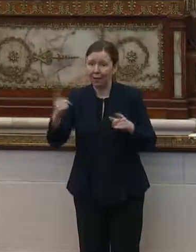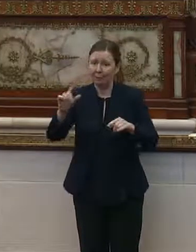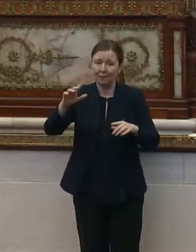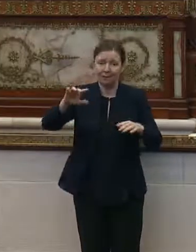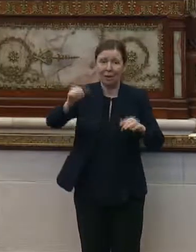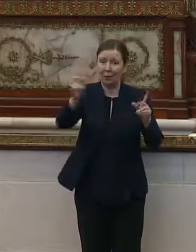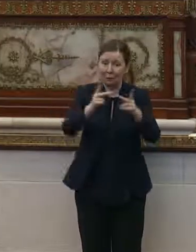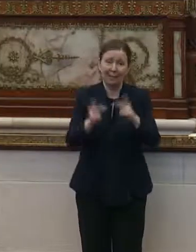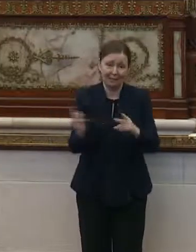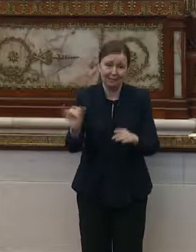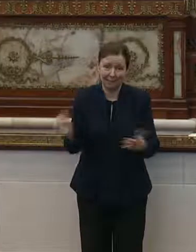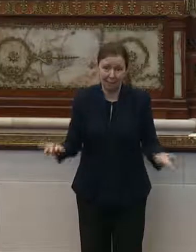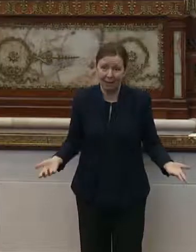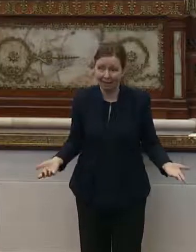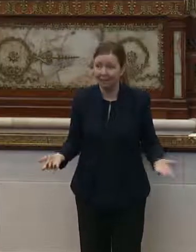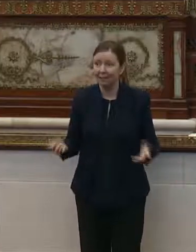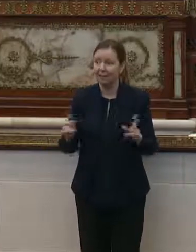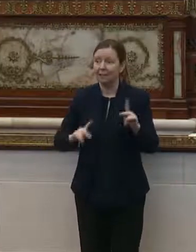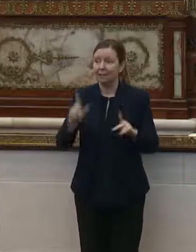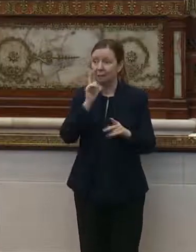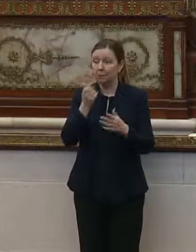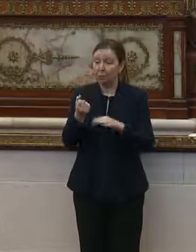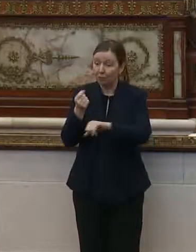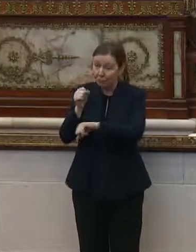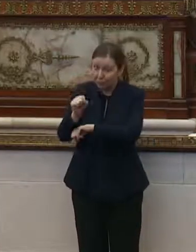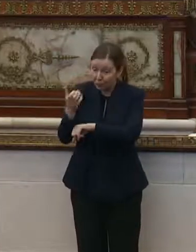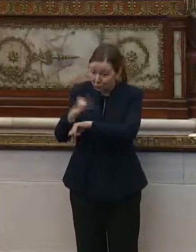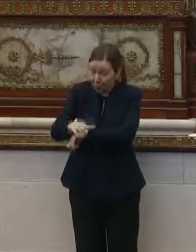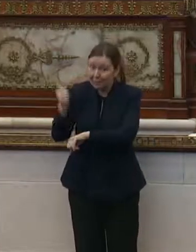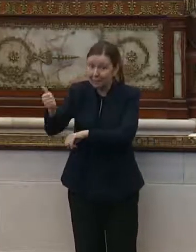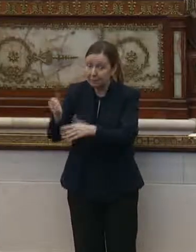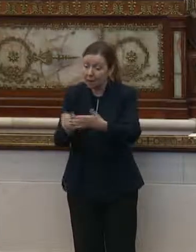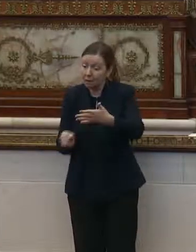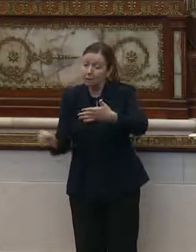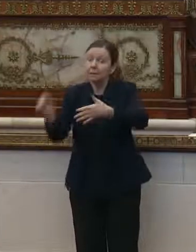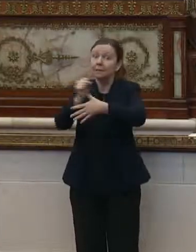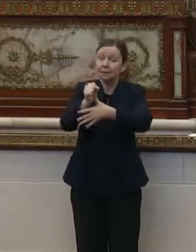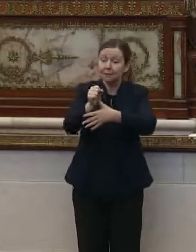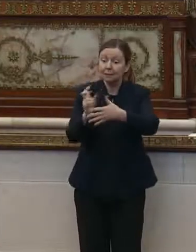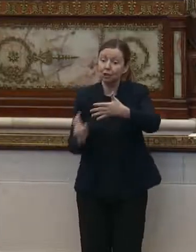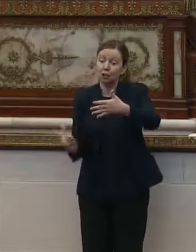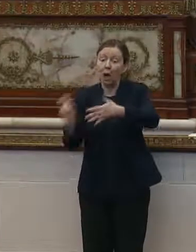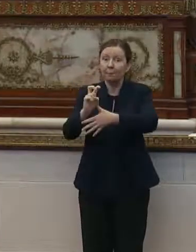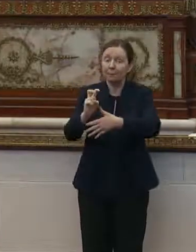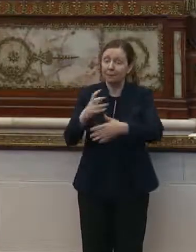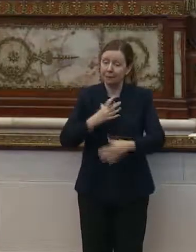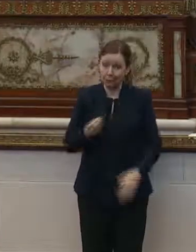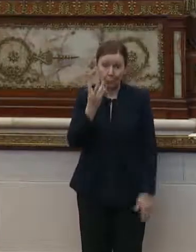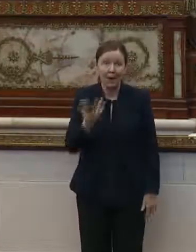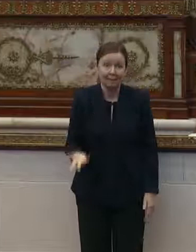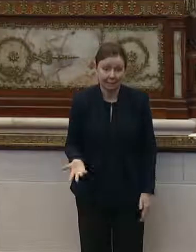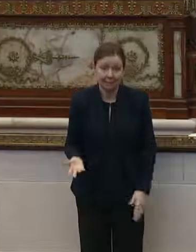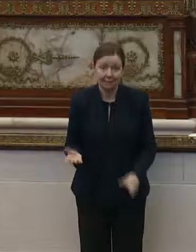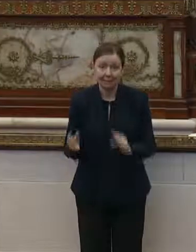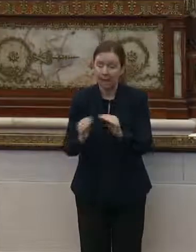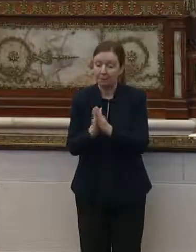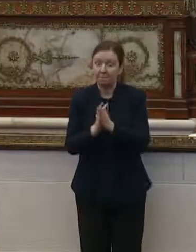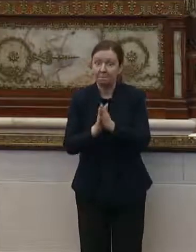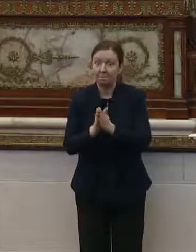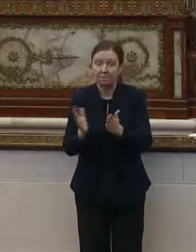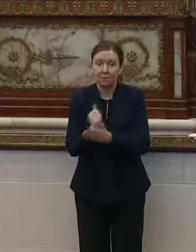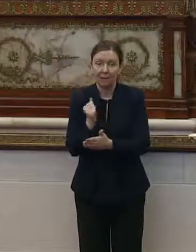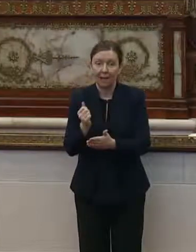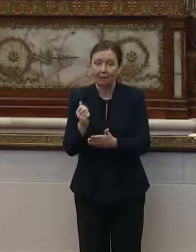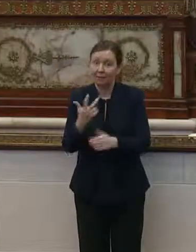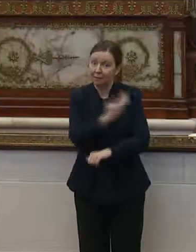who force their way to the front of the line, manage to get in, often are people who are white and more eager to get the vaccine. People of